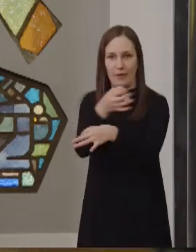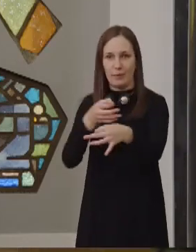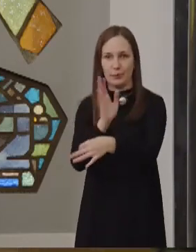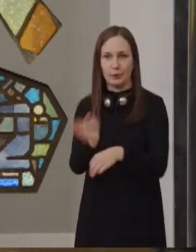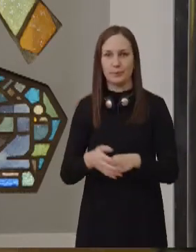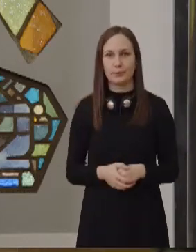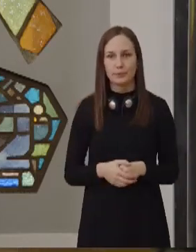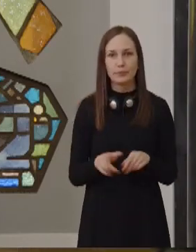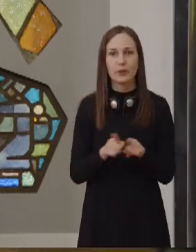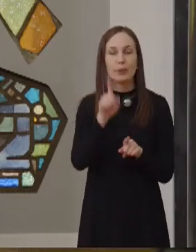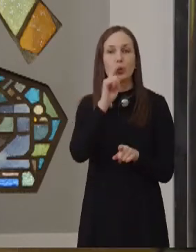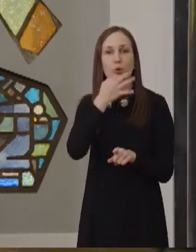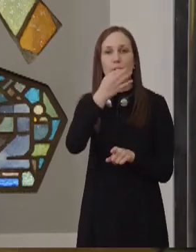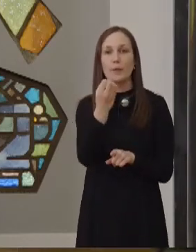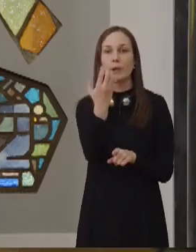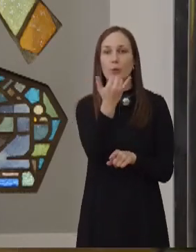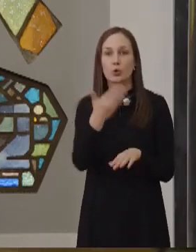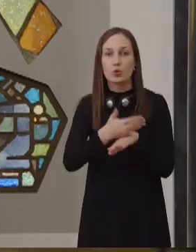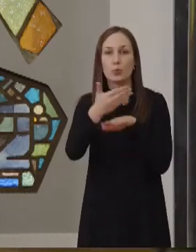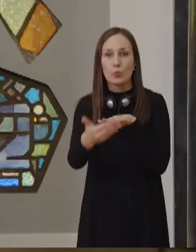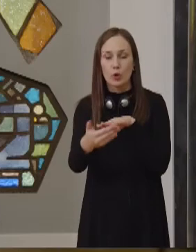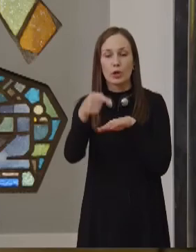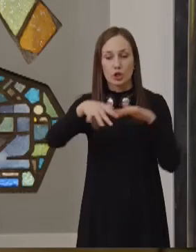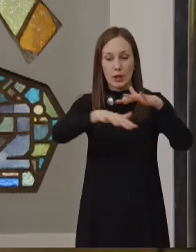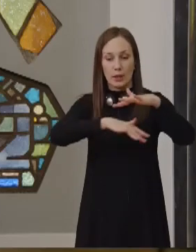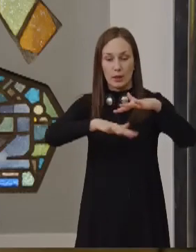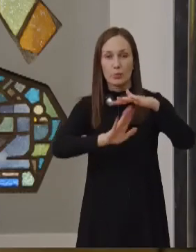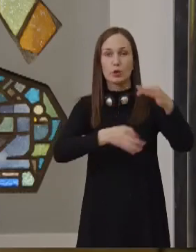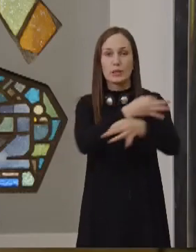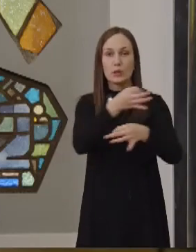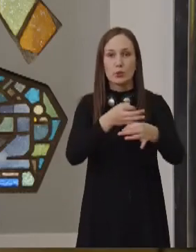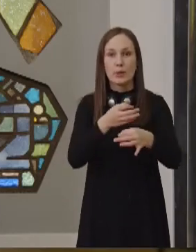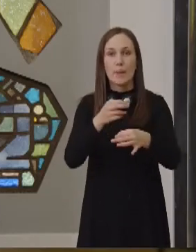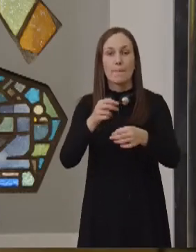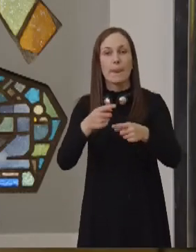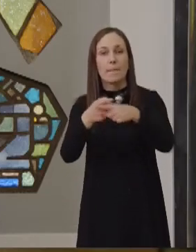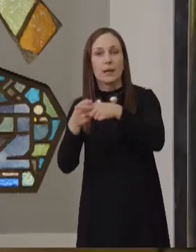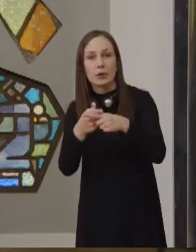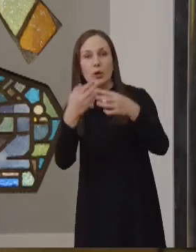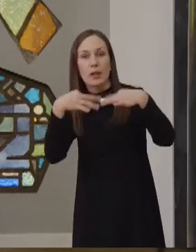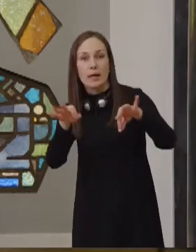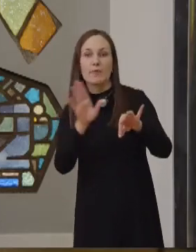the law is adopted. I'd like to announce that in 15 minutes' time, we are